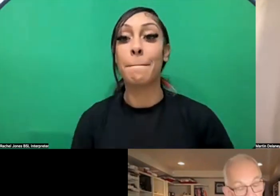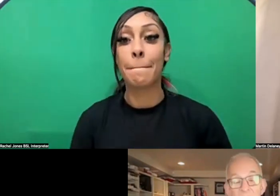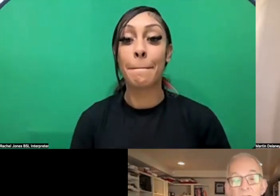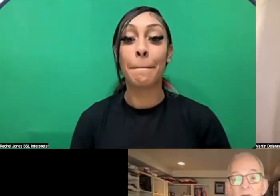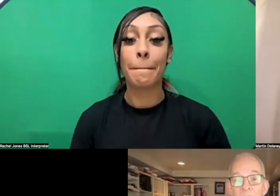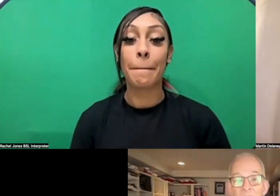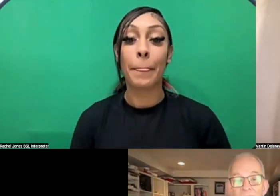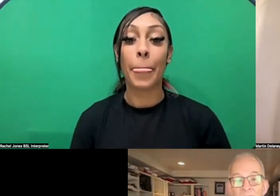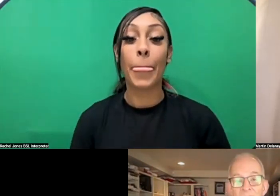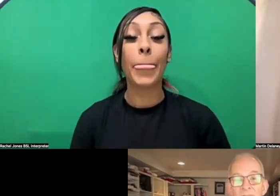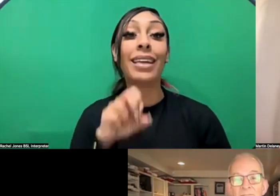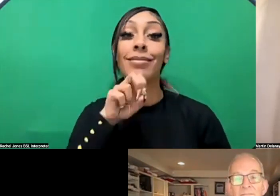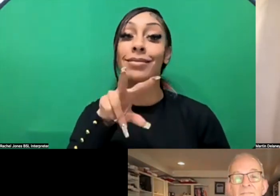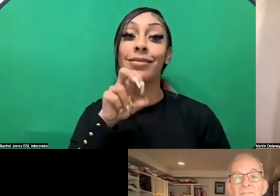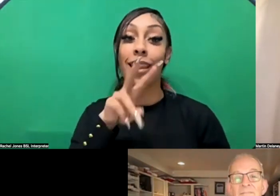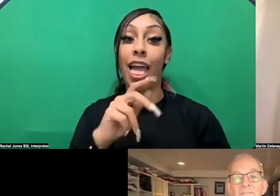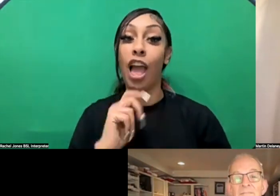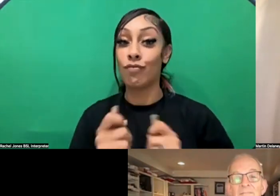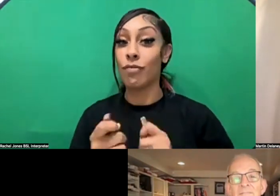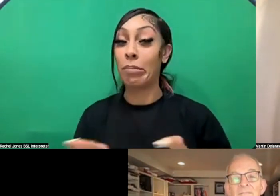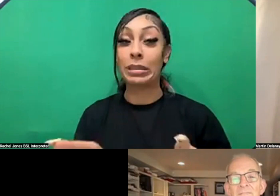and a snare drum.